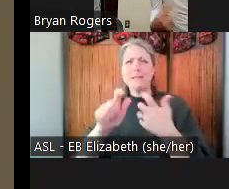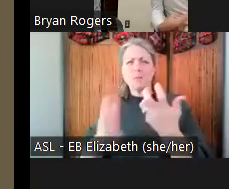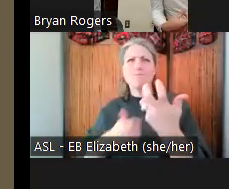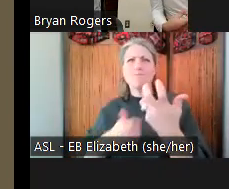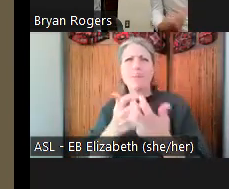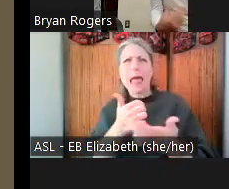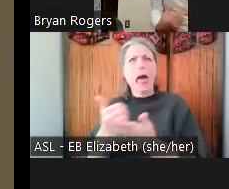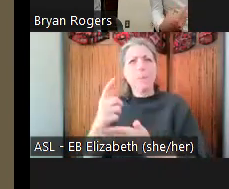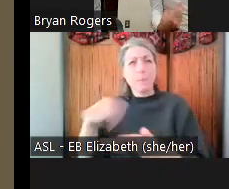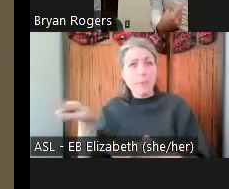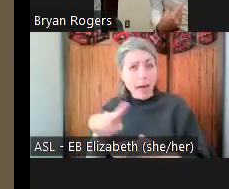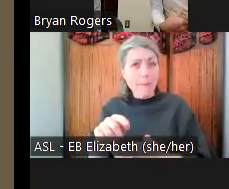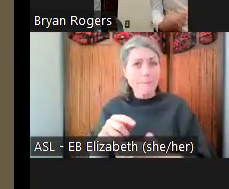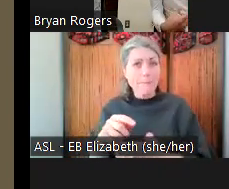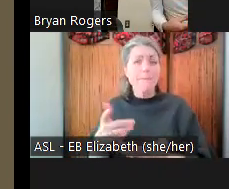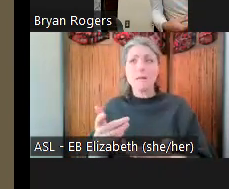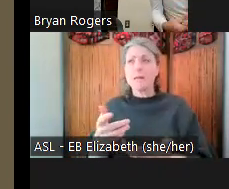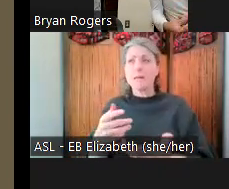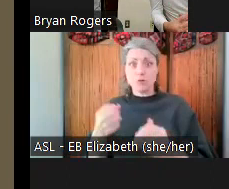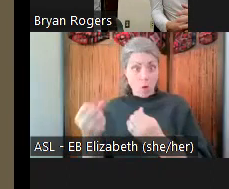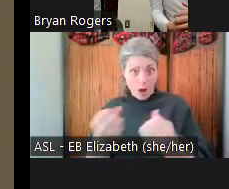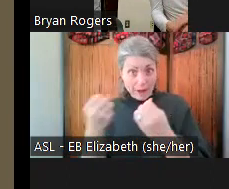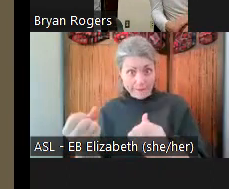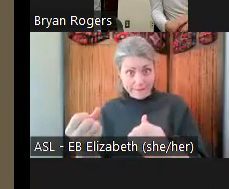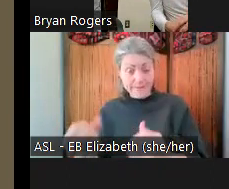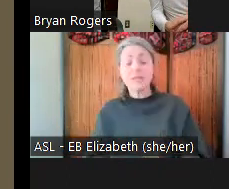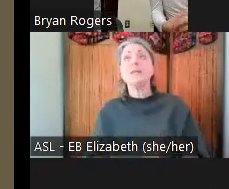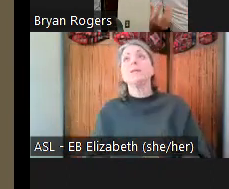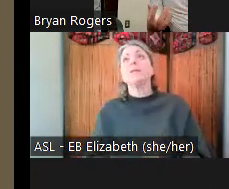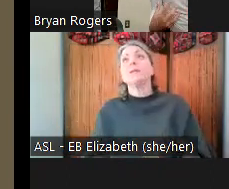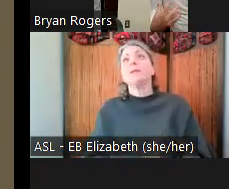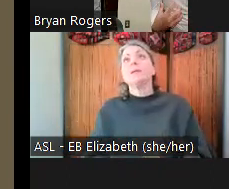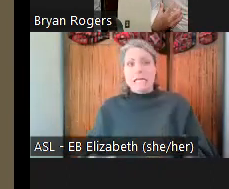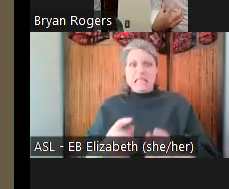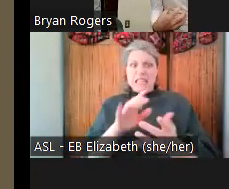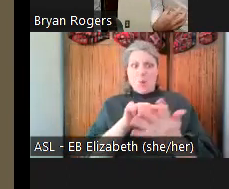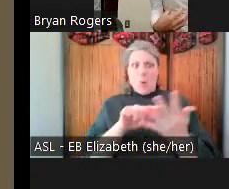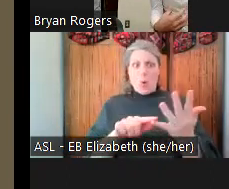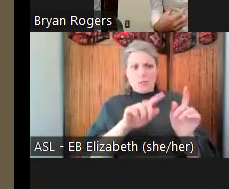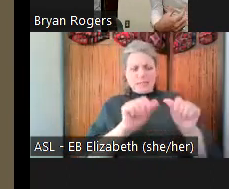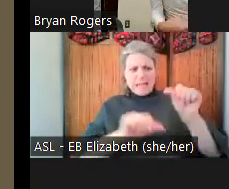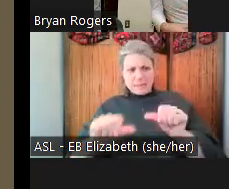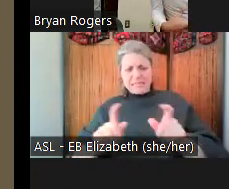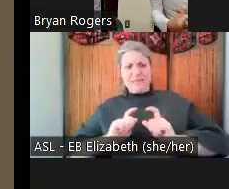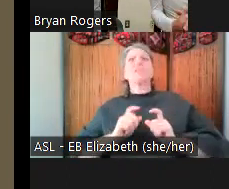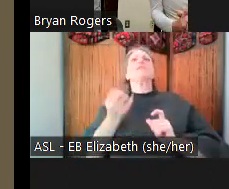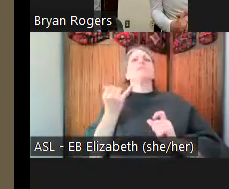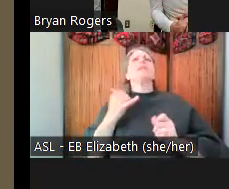to help them out in the process once we do start driving. It gives us a lot of information on how to teach them,